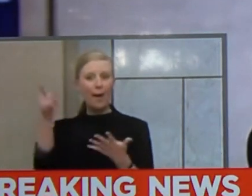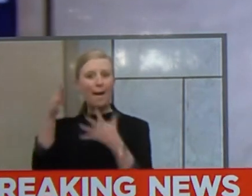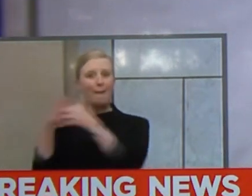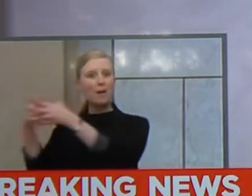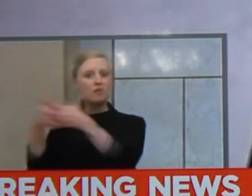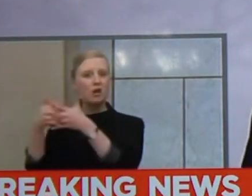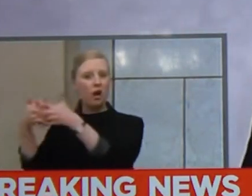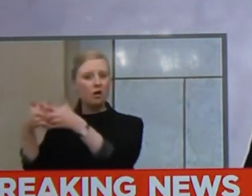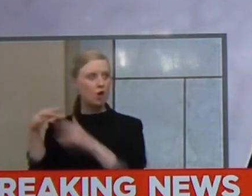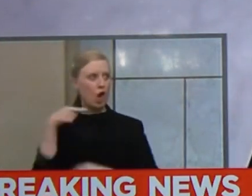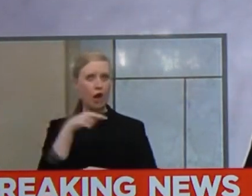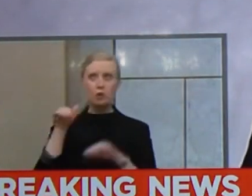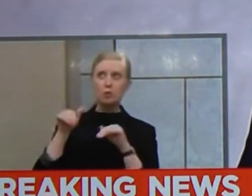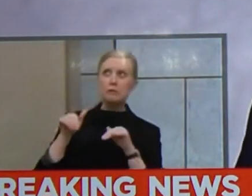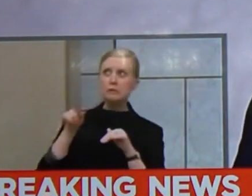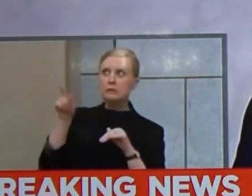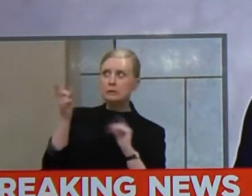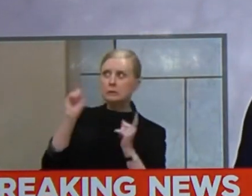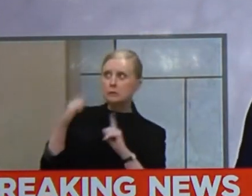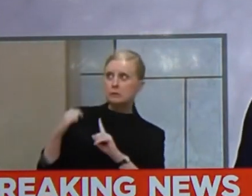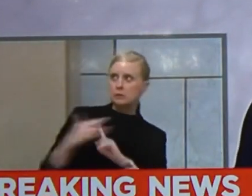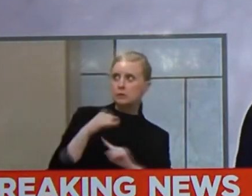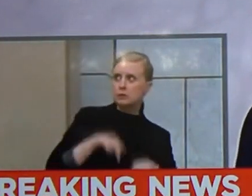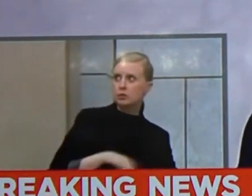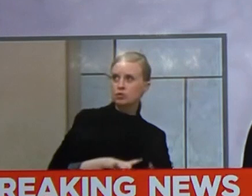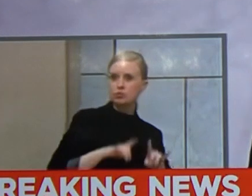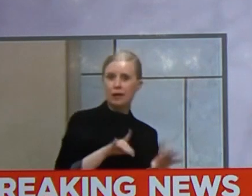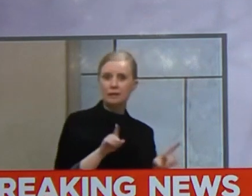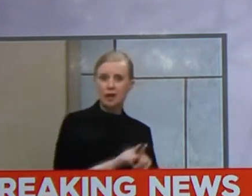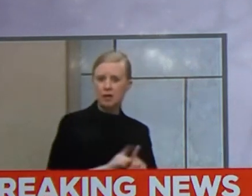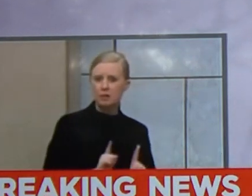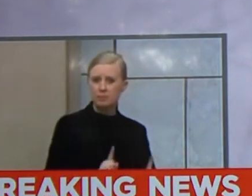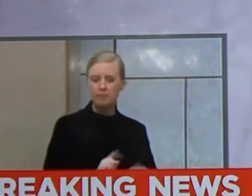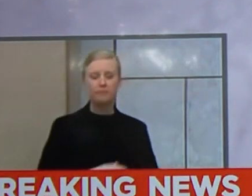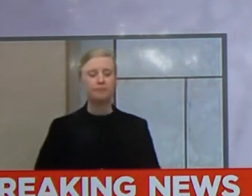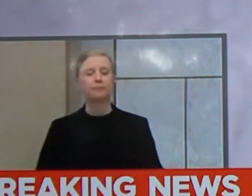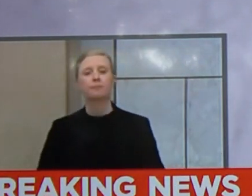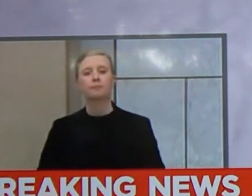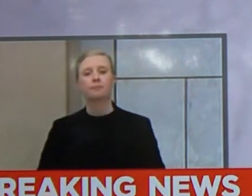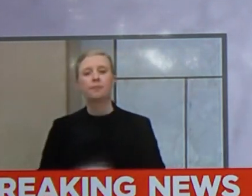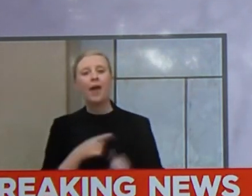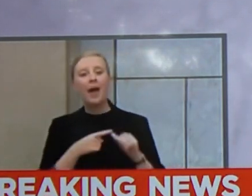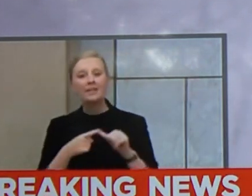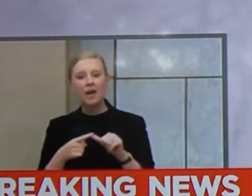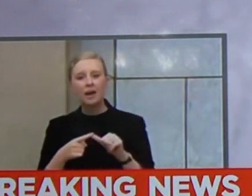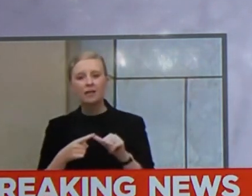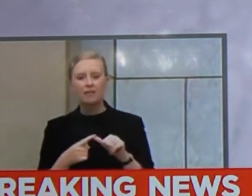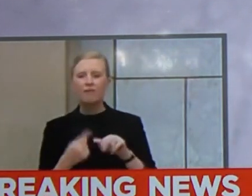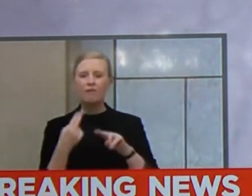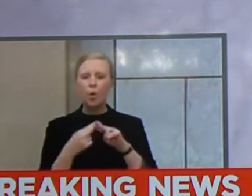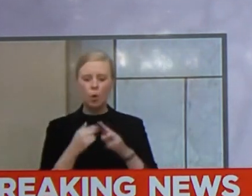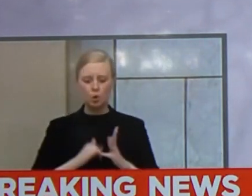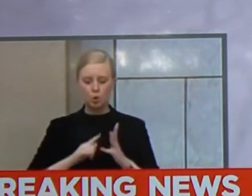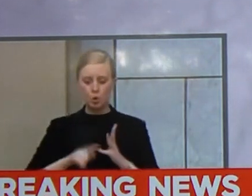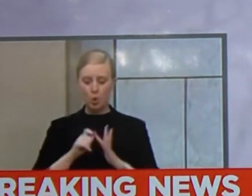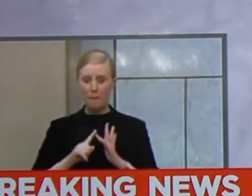Australia? Well, first of all, on the issue of access to super, we've already set out our rules about accessing super, and